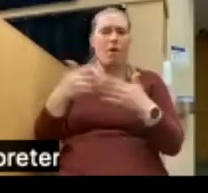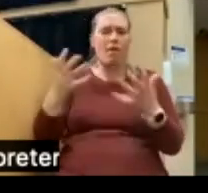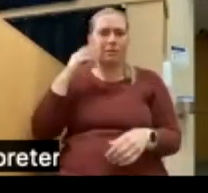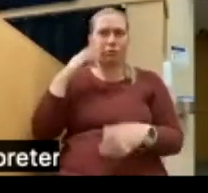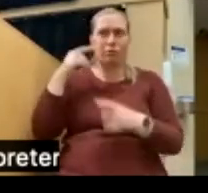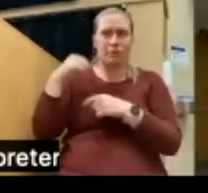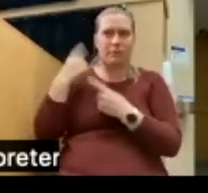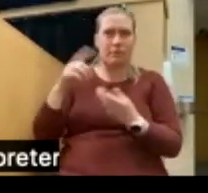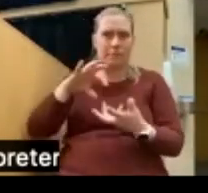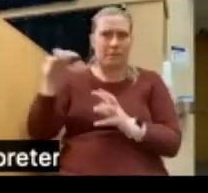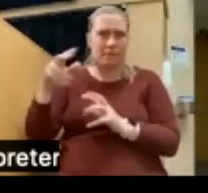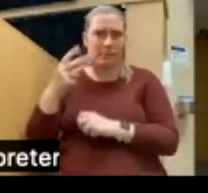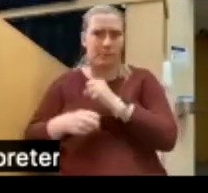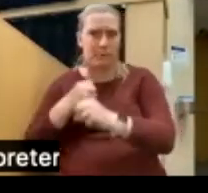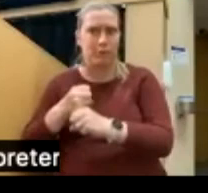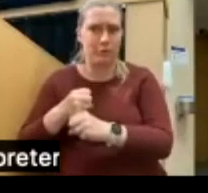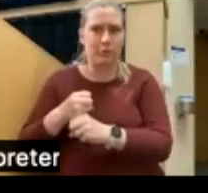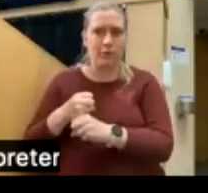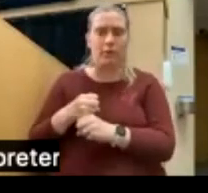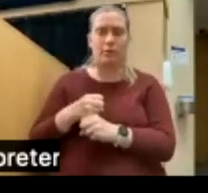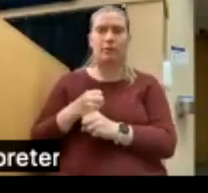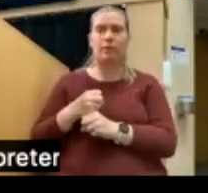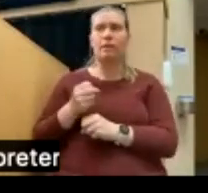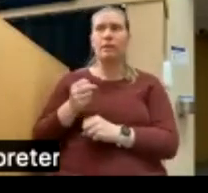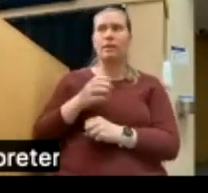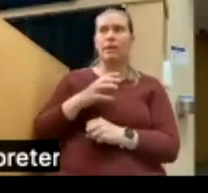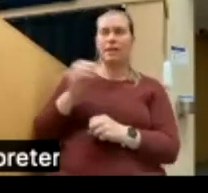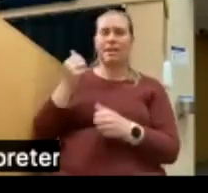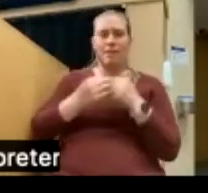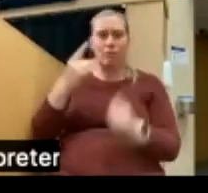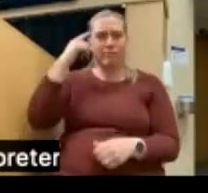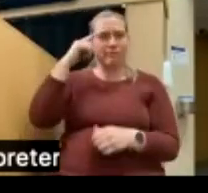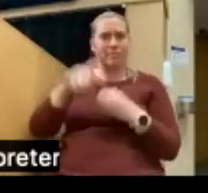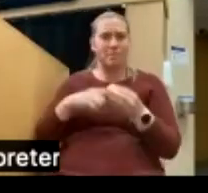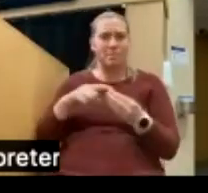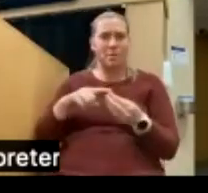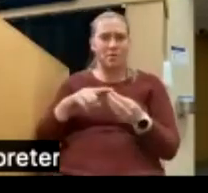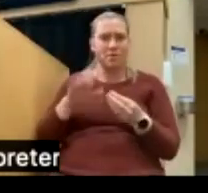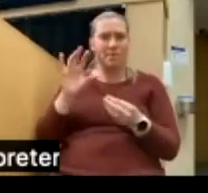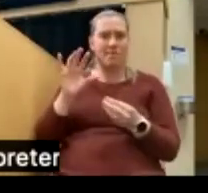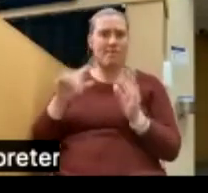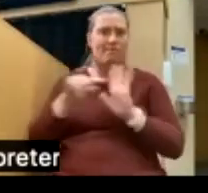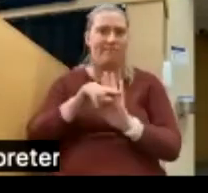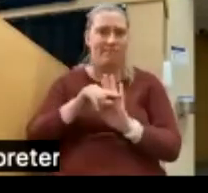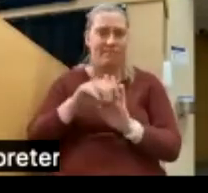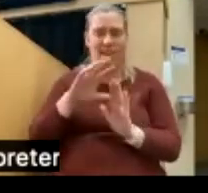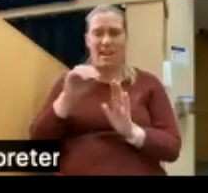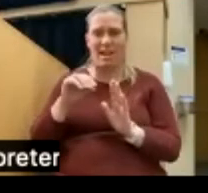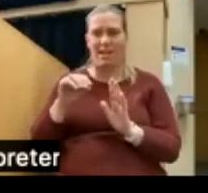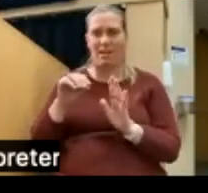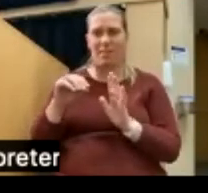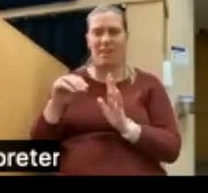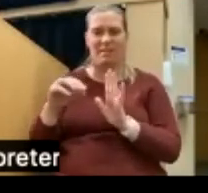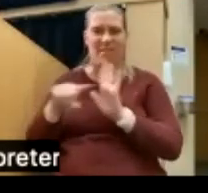in over the last 2 years. And it's been on everybody's mind much more, and also the detrimental effects of that.